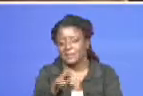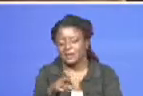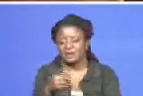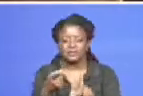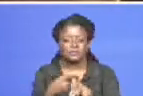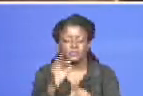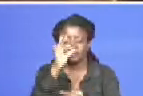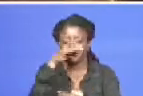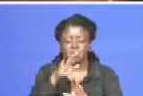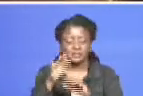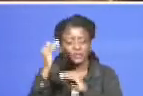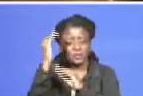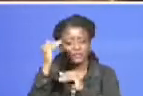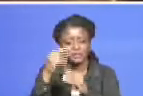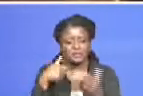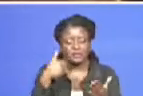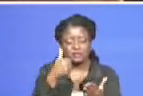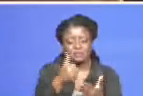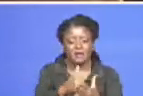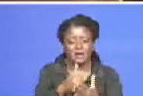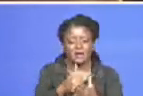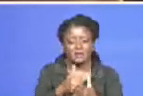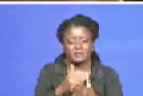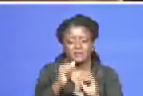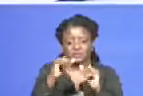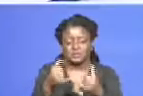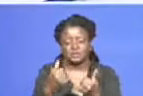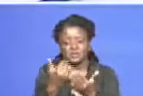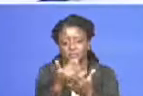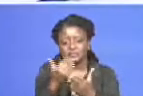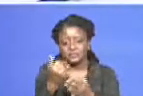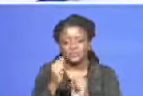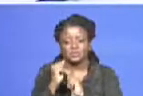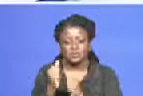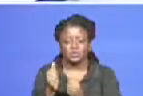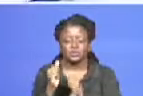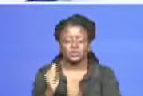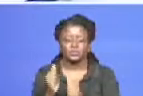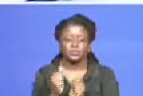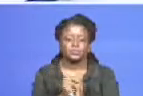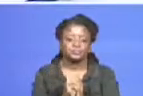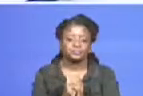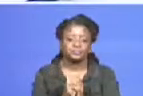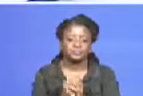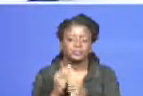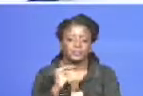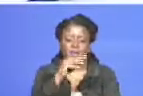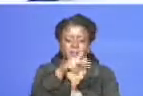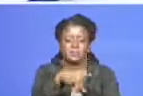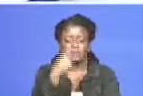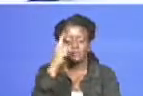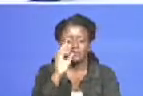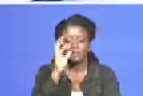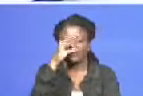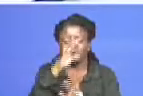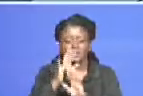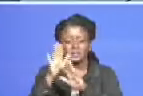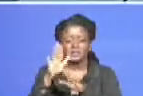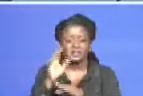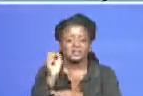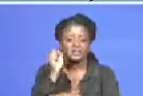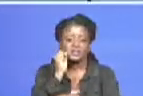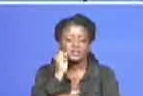arrive in Fox Hill just before Junkanoo. The Member of Parliament for Fox Hill, Chanel